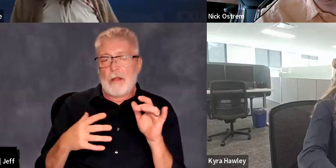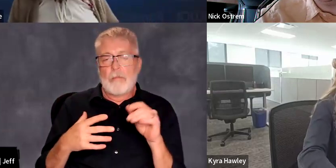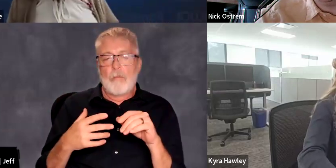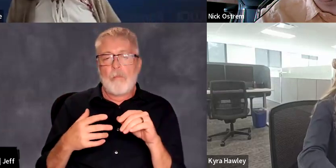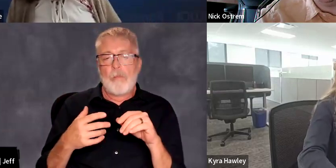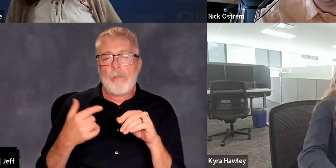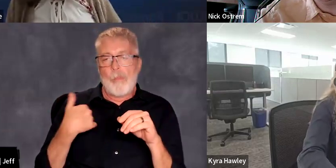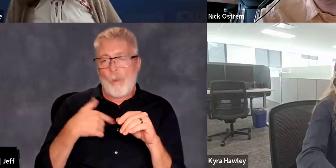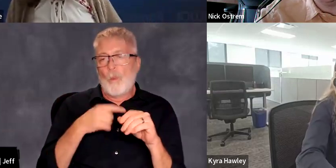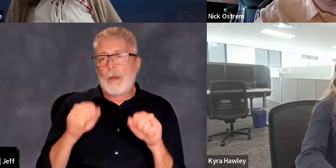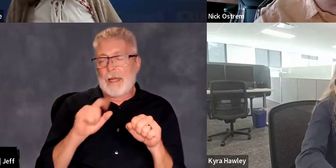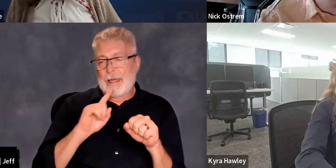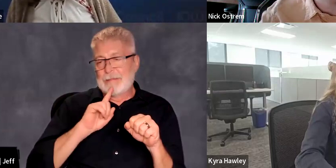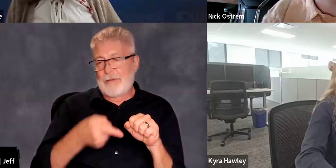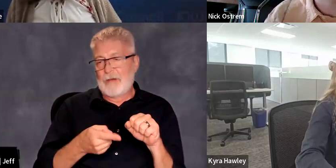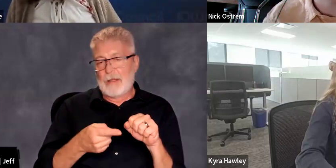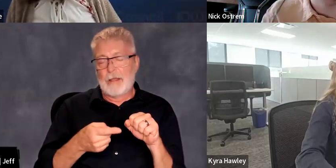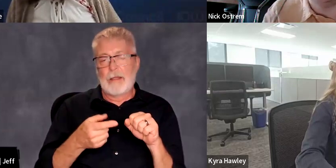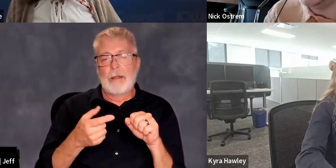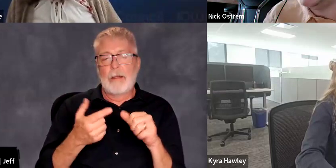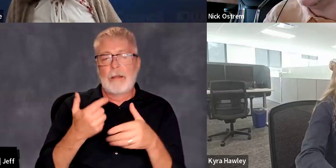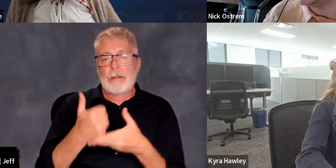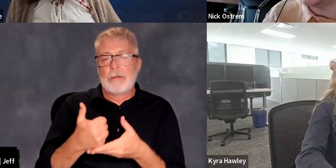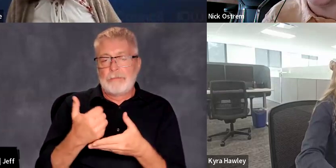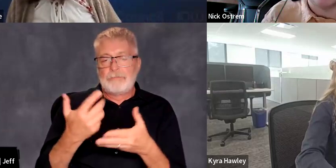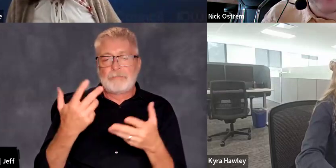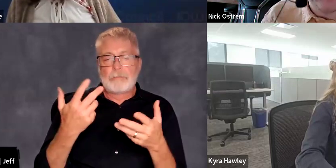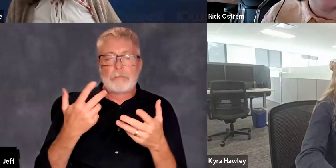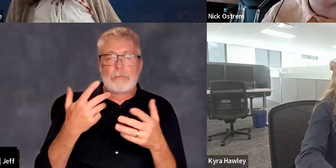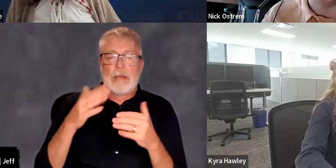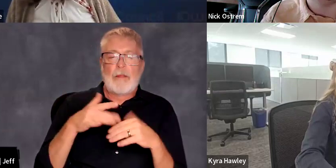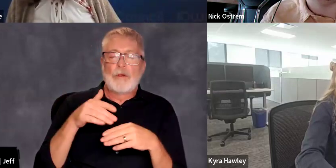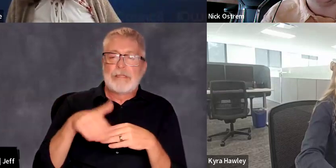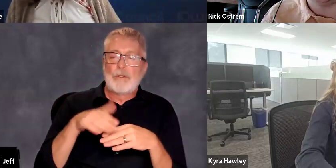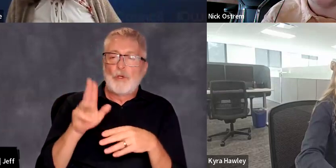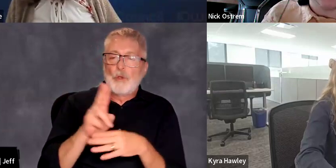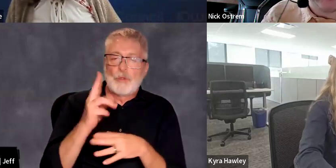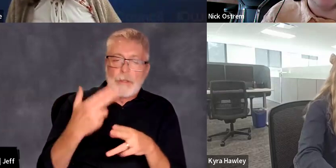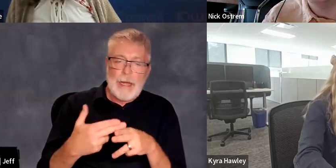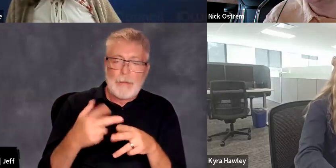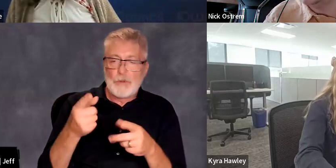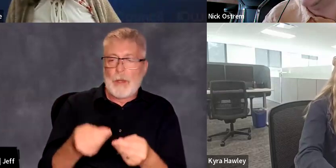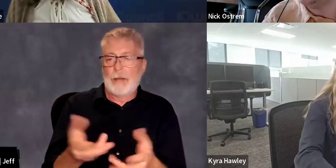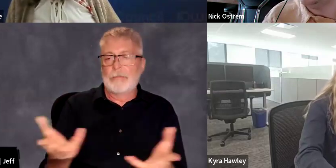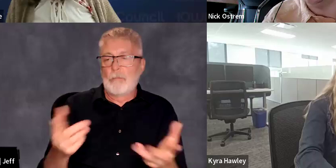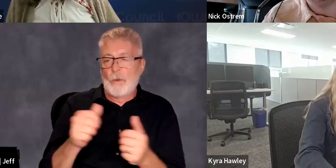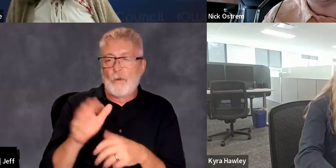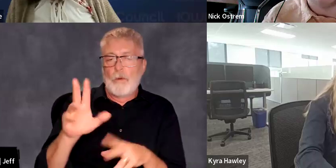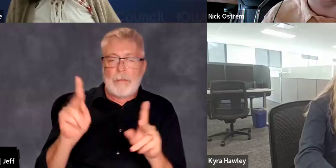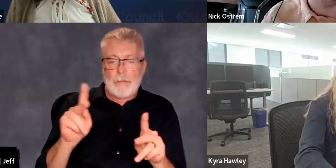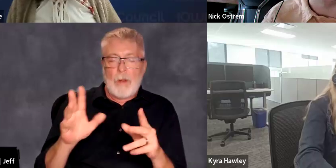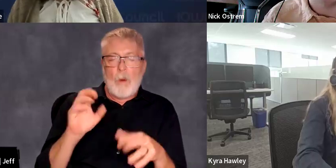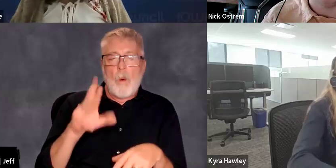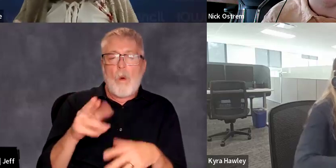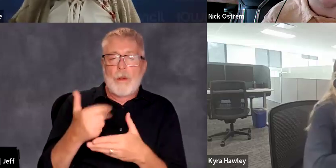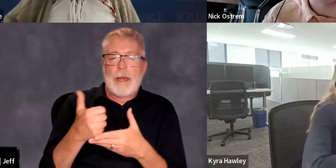we can definitely yeah, like because we could either just send you some usernames and have you hand them out to people, or you can